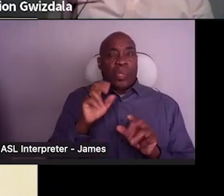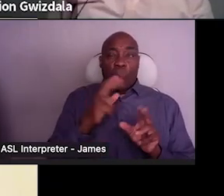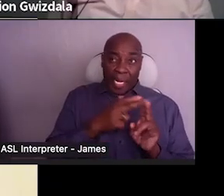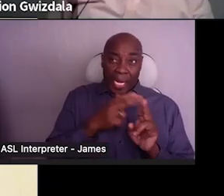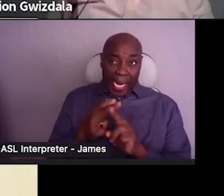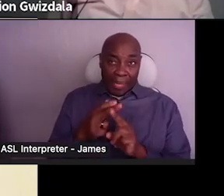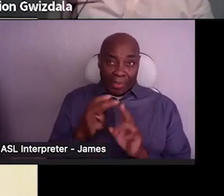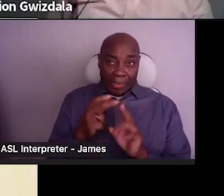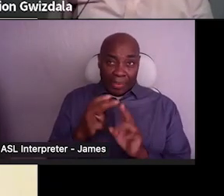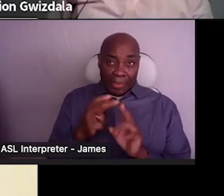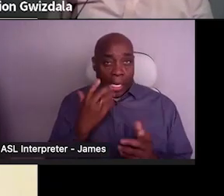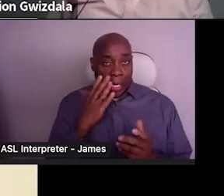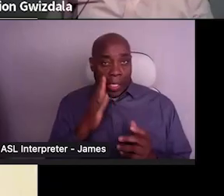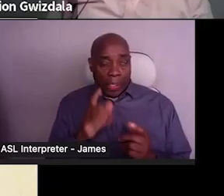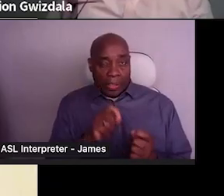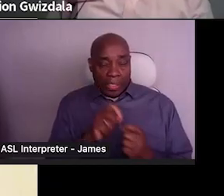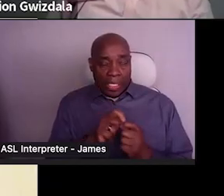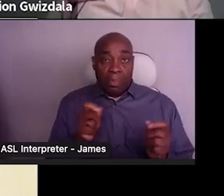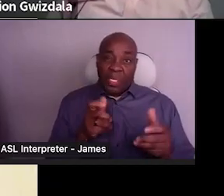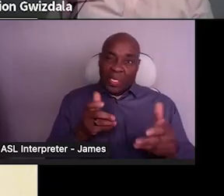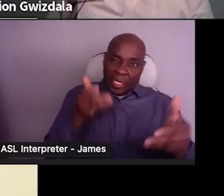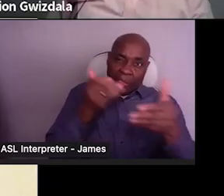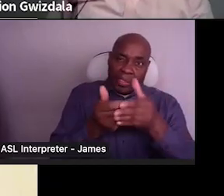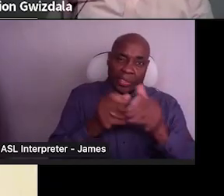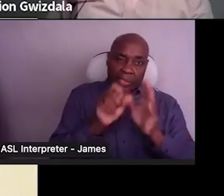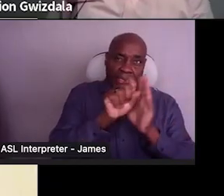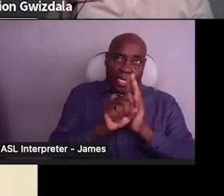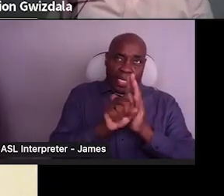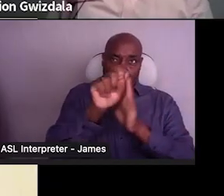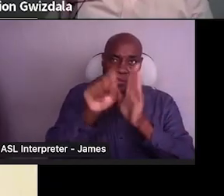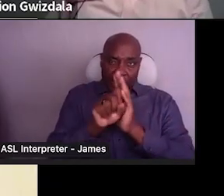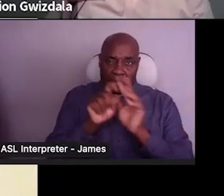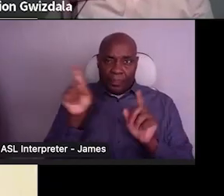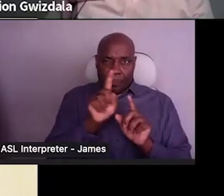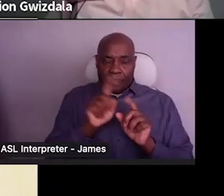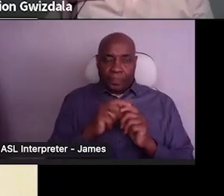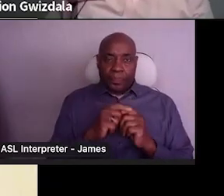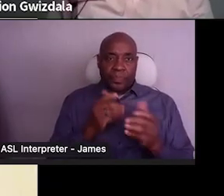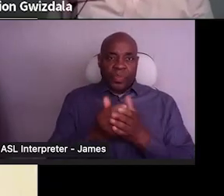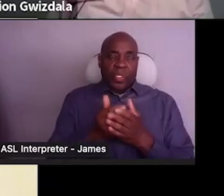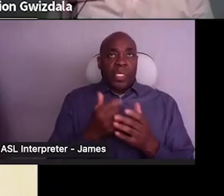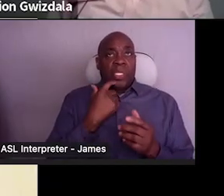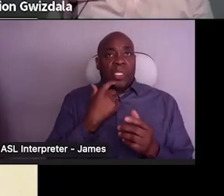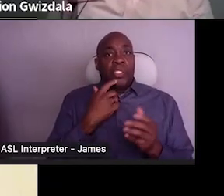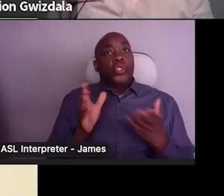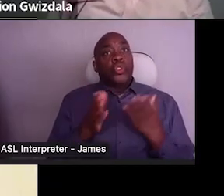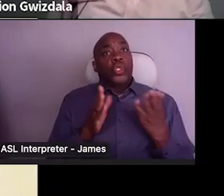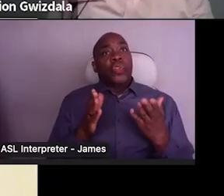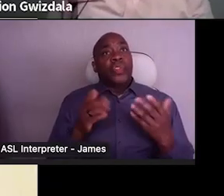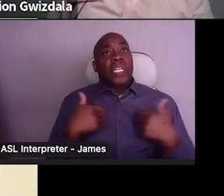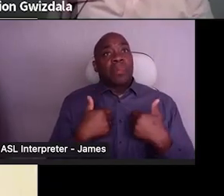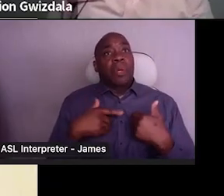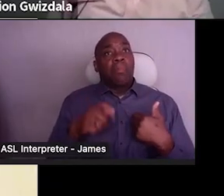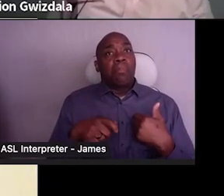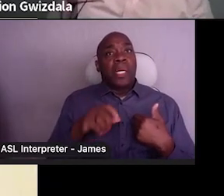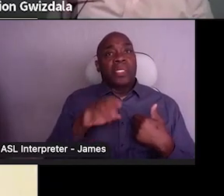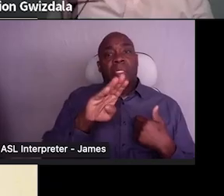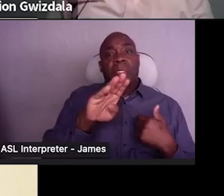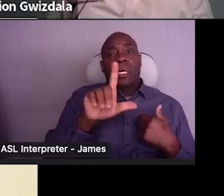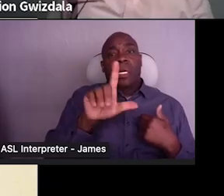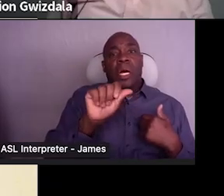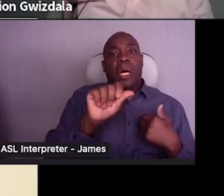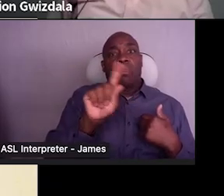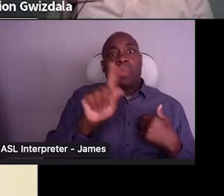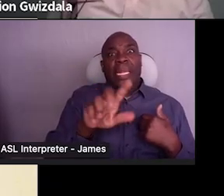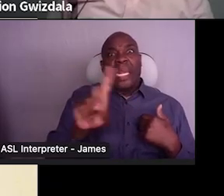names are because I don't know exactly which ones, but they border each other. One of them says that a service animal must be kept on